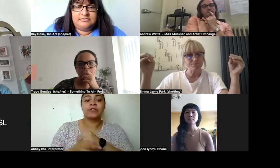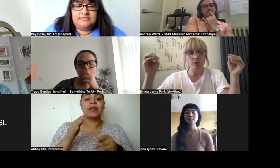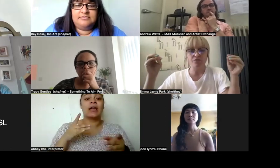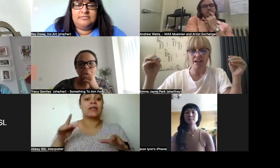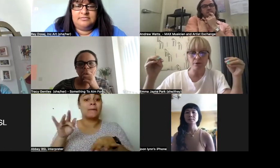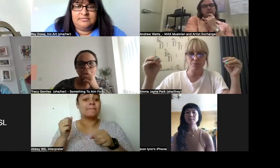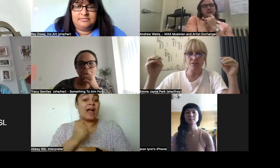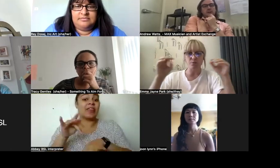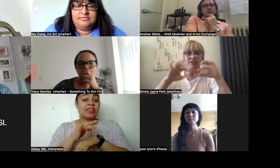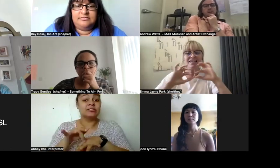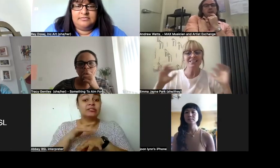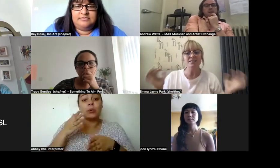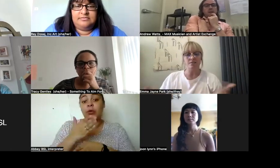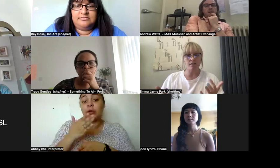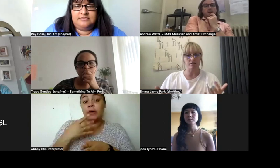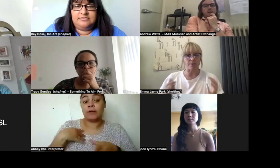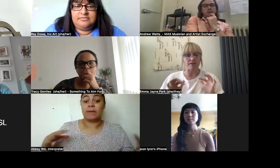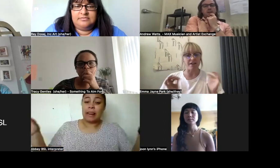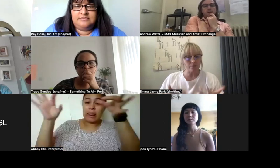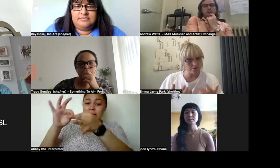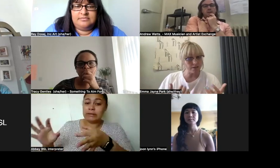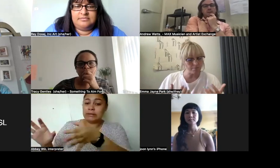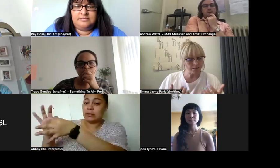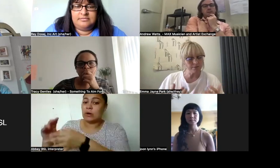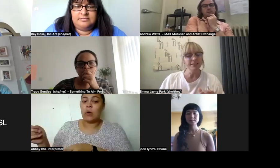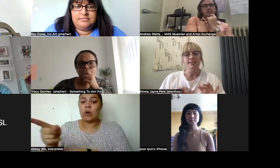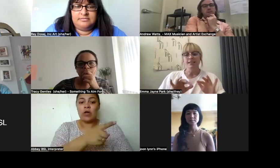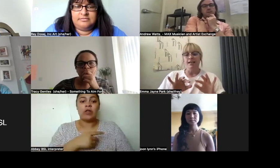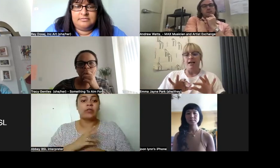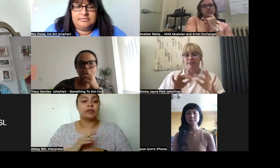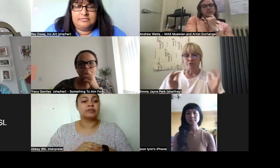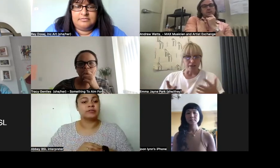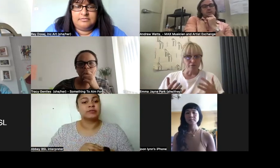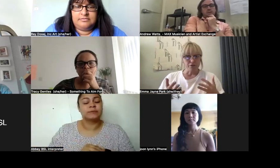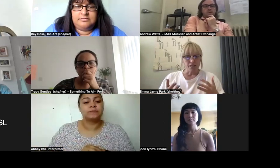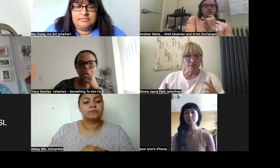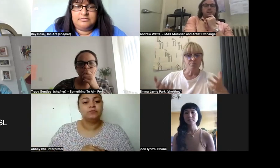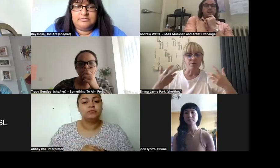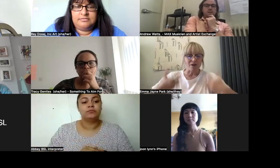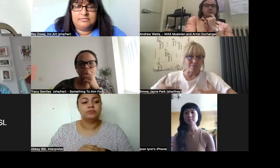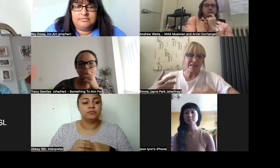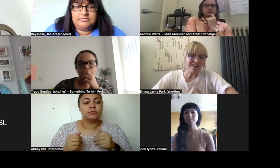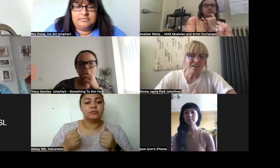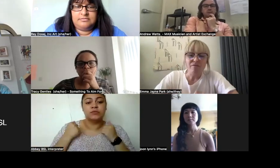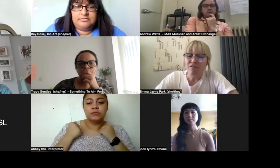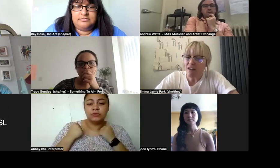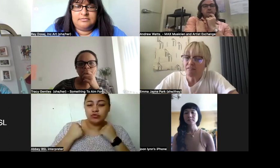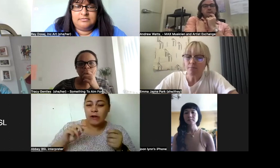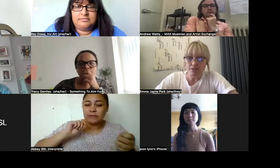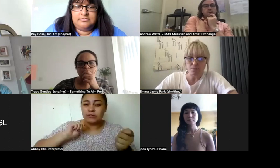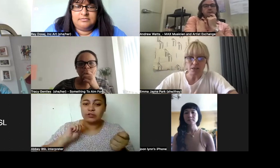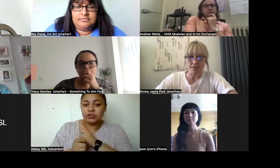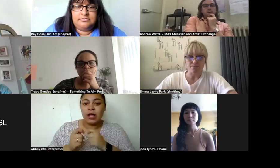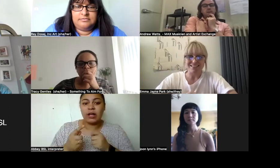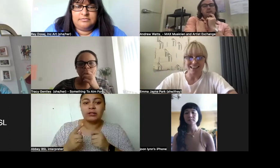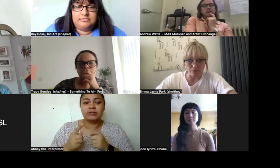Work, which very much means we're linked to others by a values statement and a drive for change. But when I'm here, I'm very